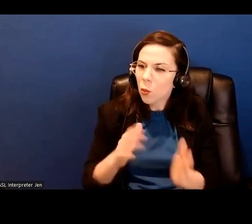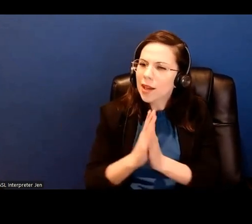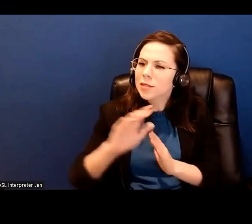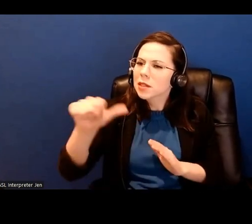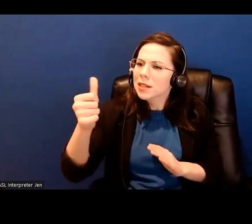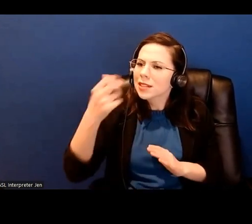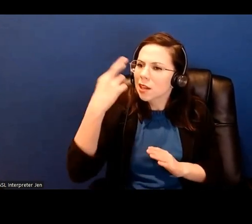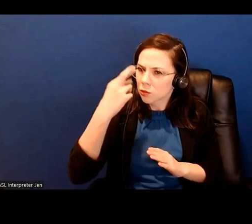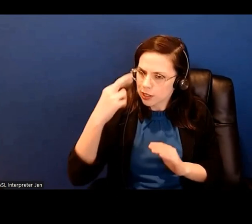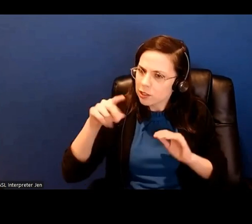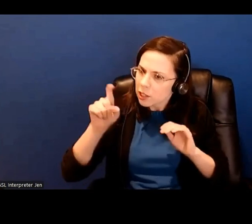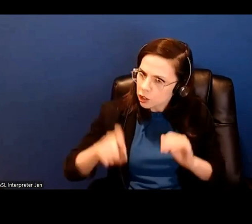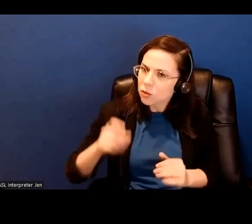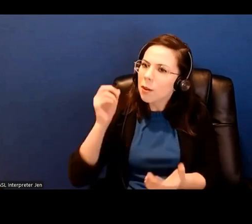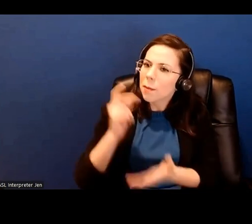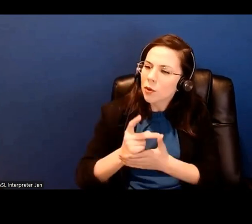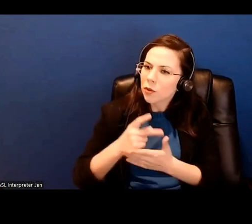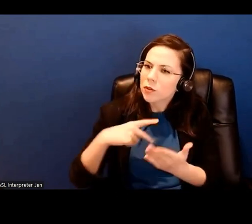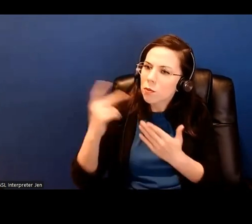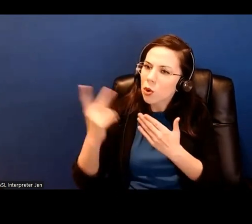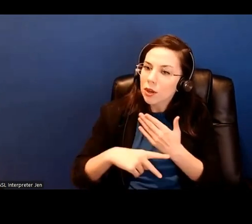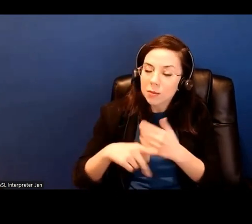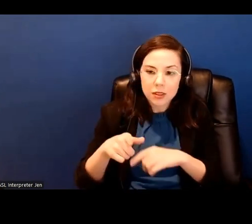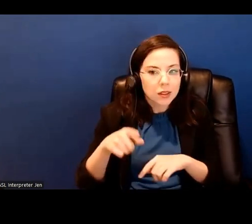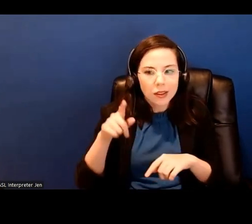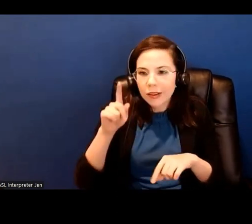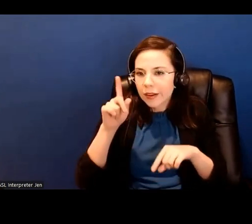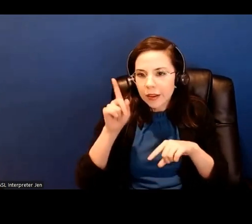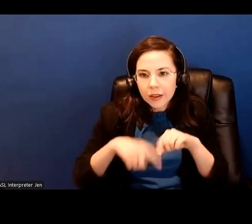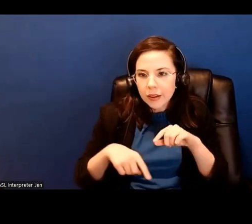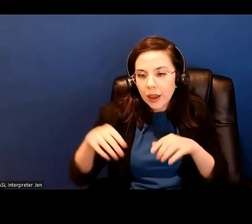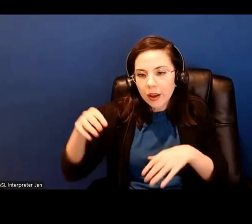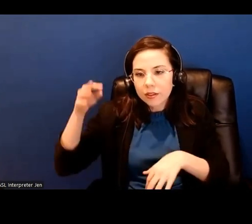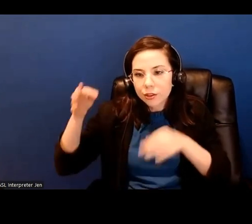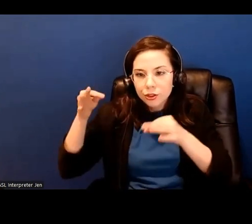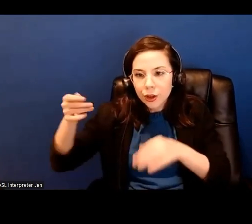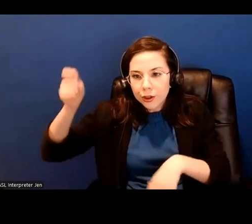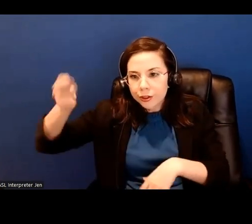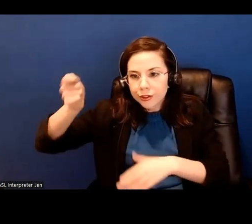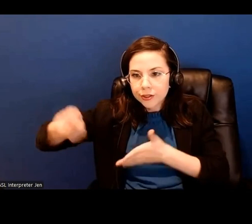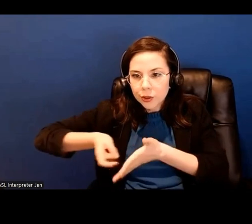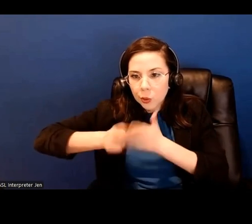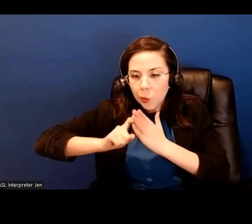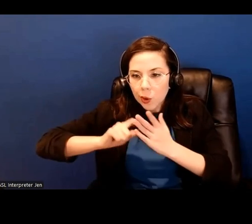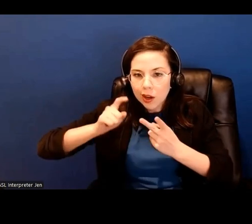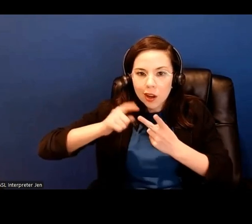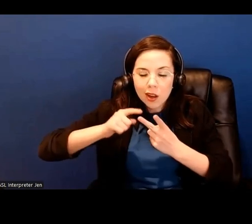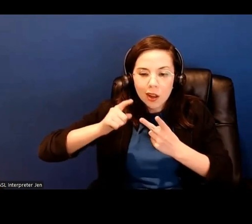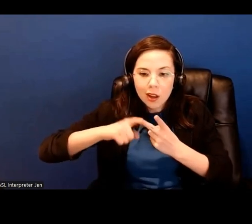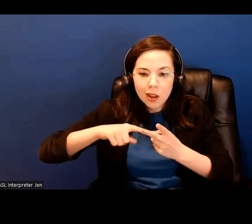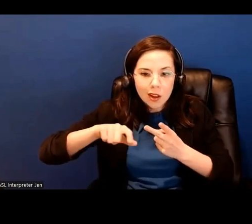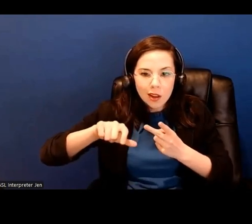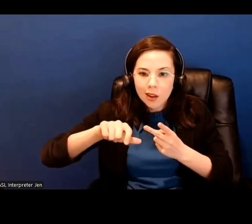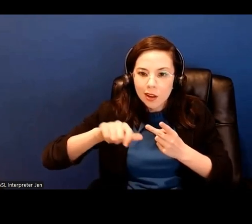should be admitted to the program. And none of those reasons can be, my judge is making me do it, my agent's making me do it, I don't want to go